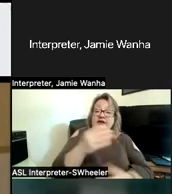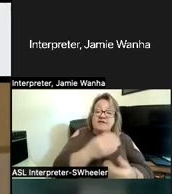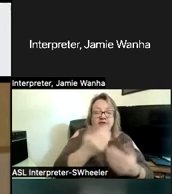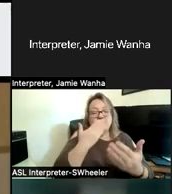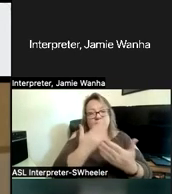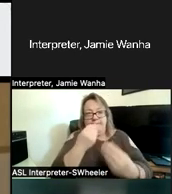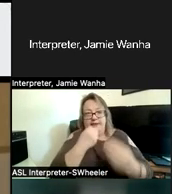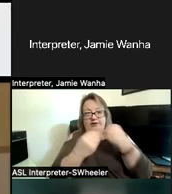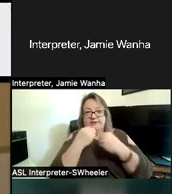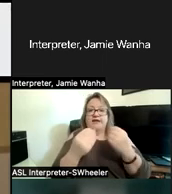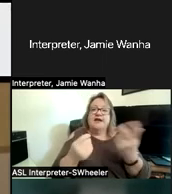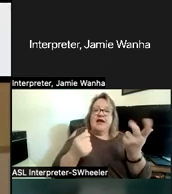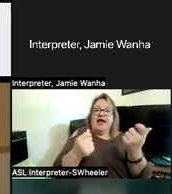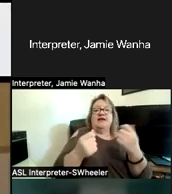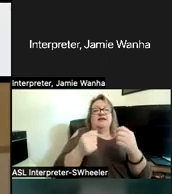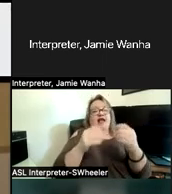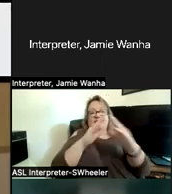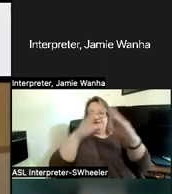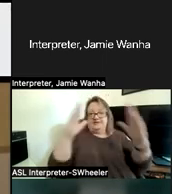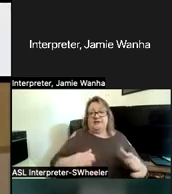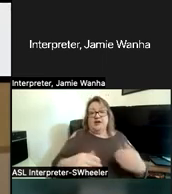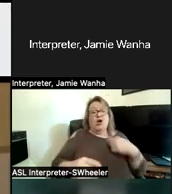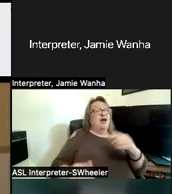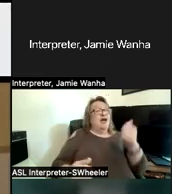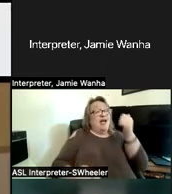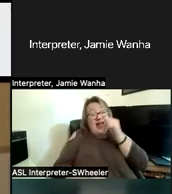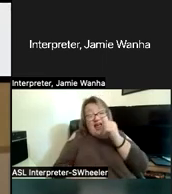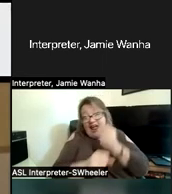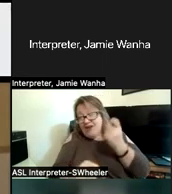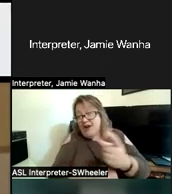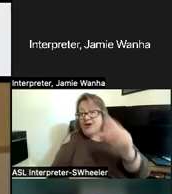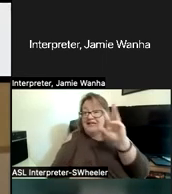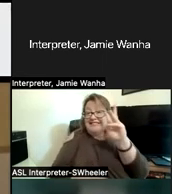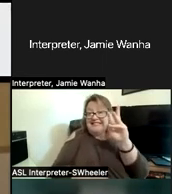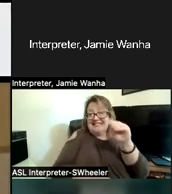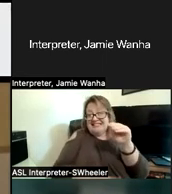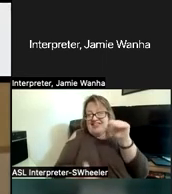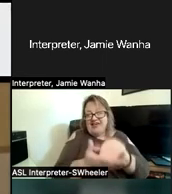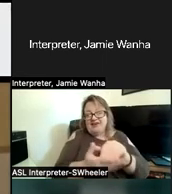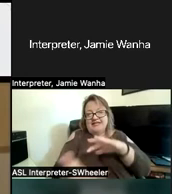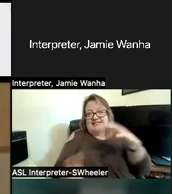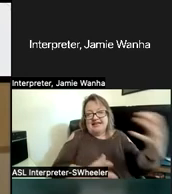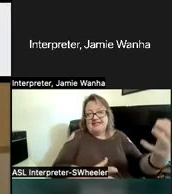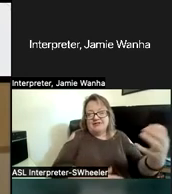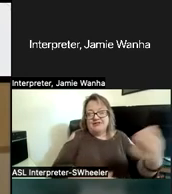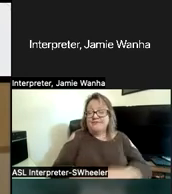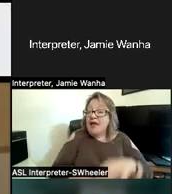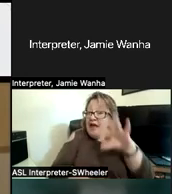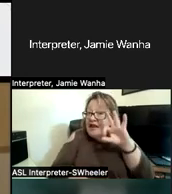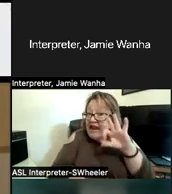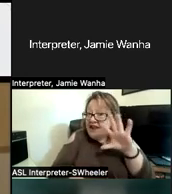respond on average to about 60,000 disasters every single year. It's quite a bit. And again, 95% of our